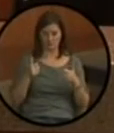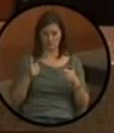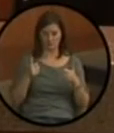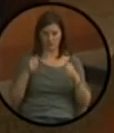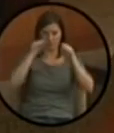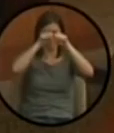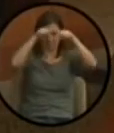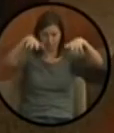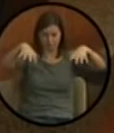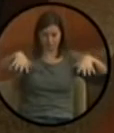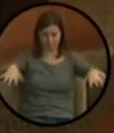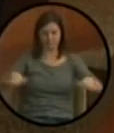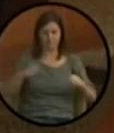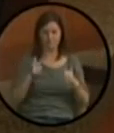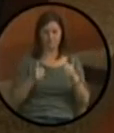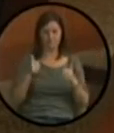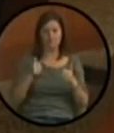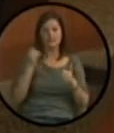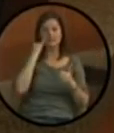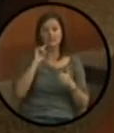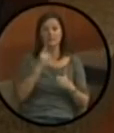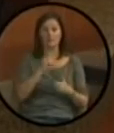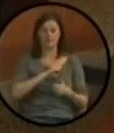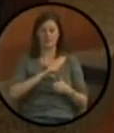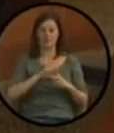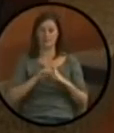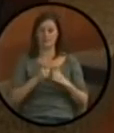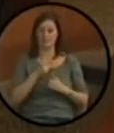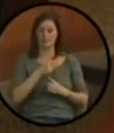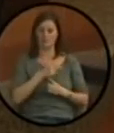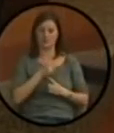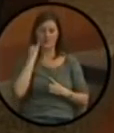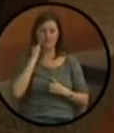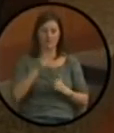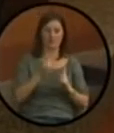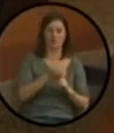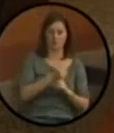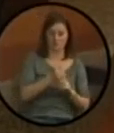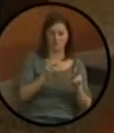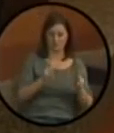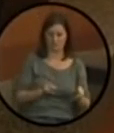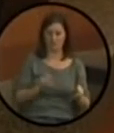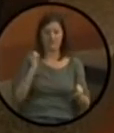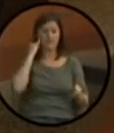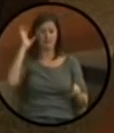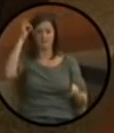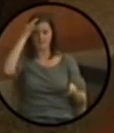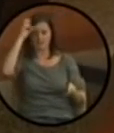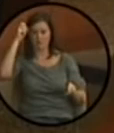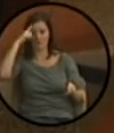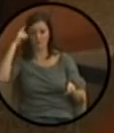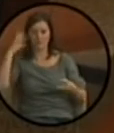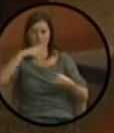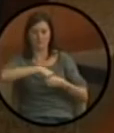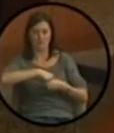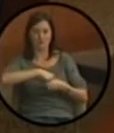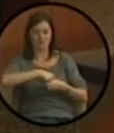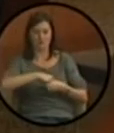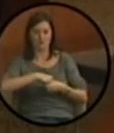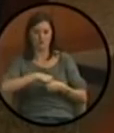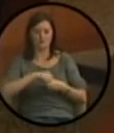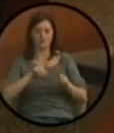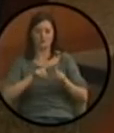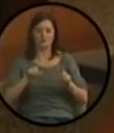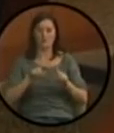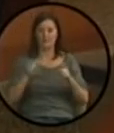do if it's just the police department that makes the arrest. If the federal agencies are involved, and that's what happens, is on our